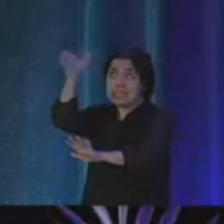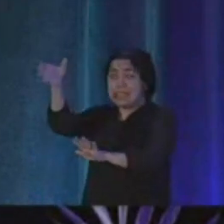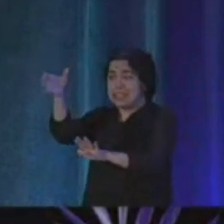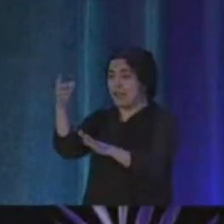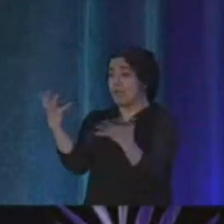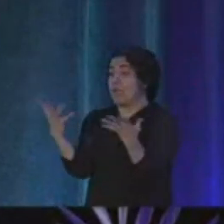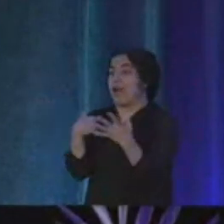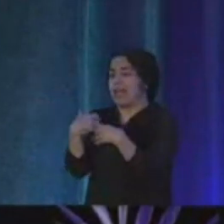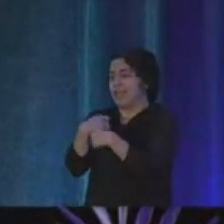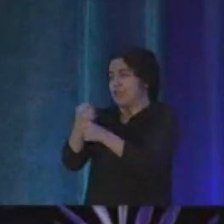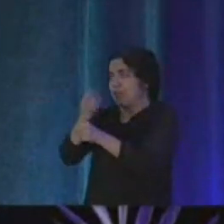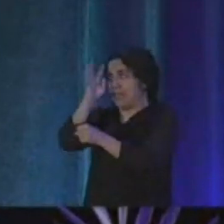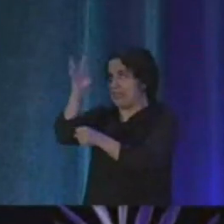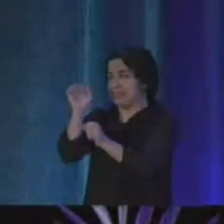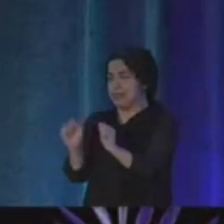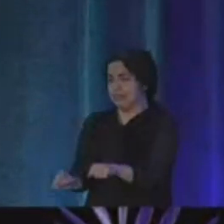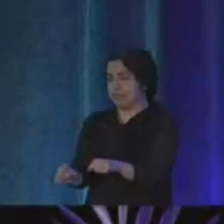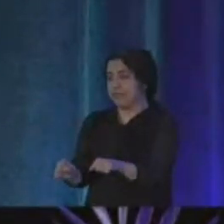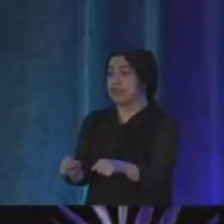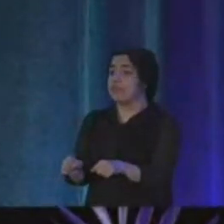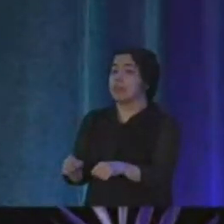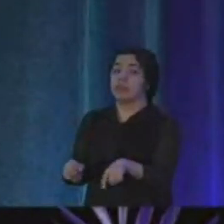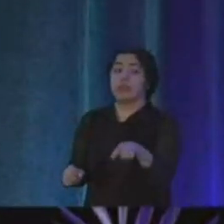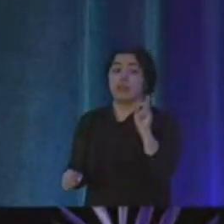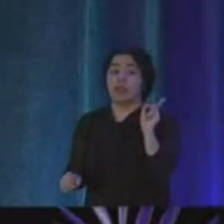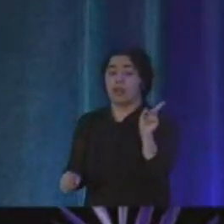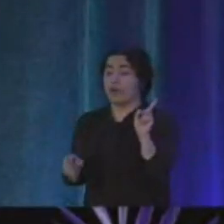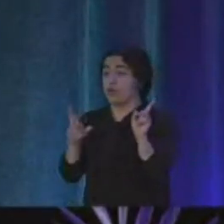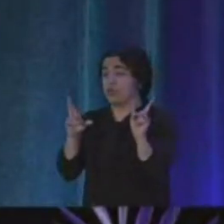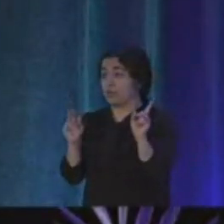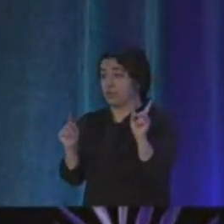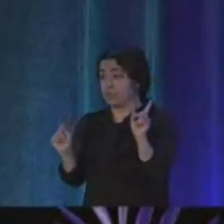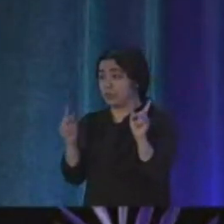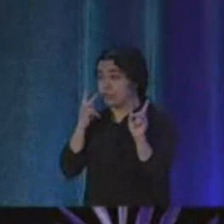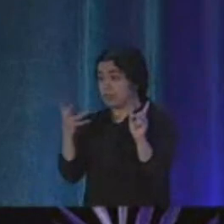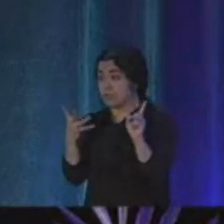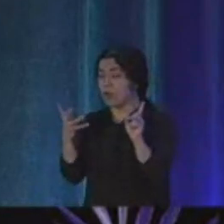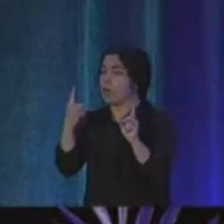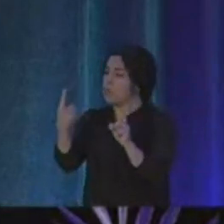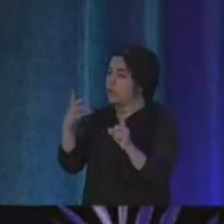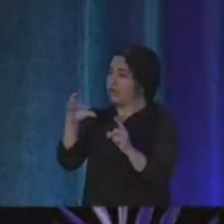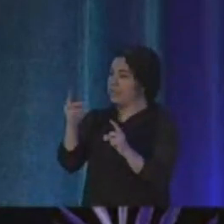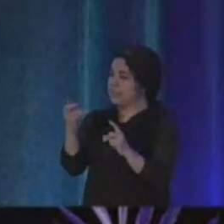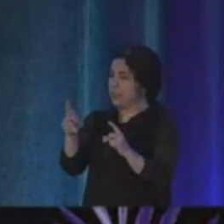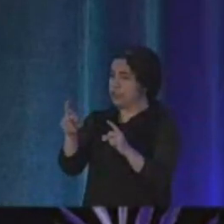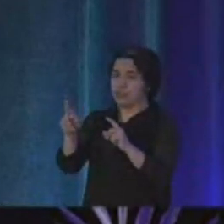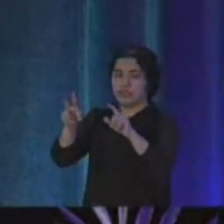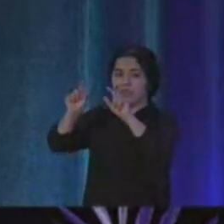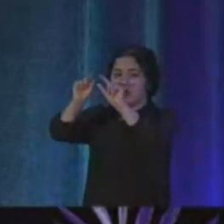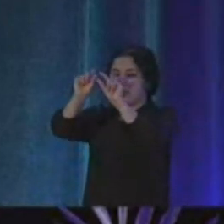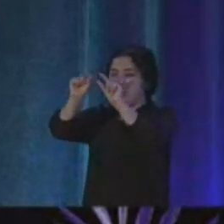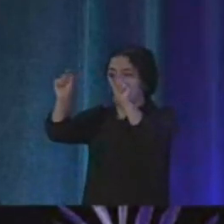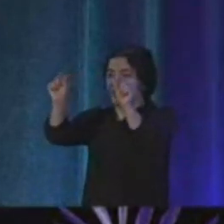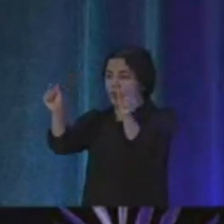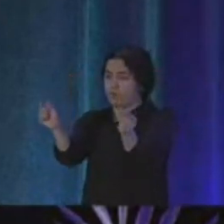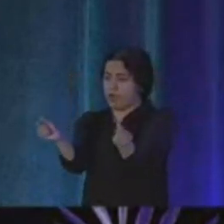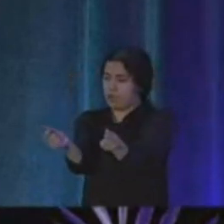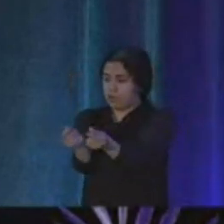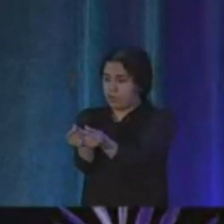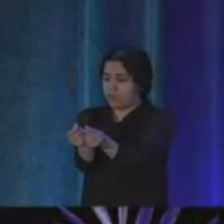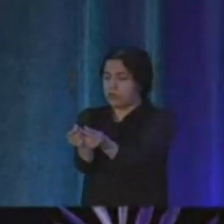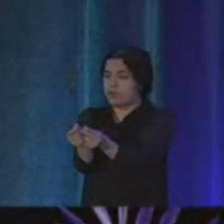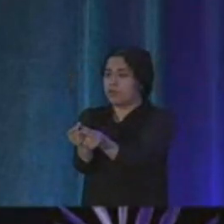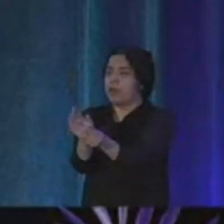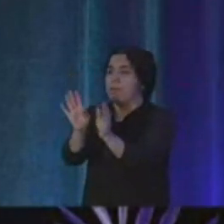create. So at the root here, we've got a container. It has rounded edges and a border, has a